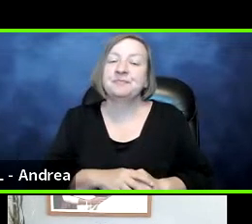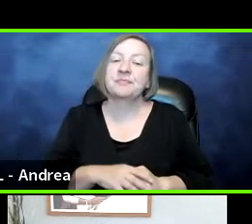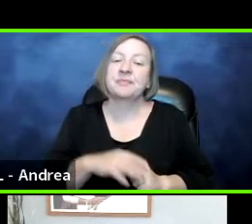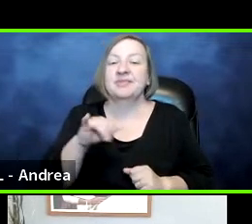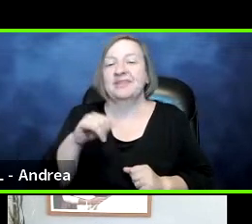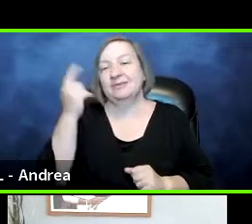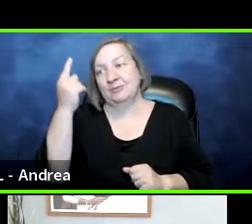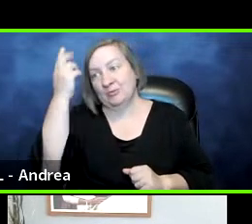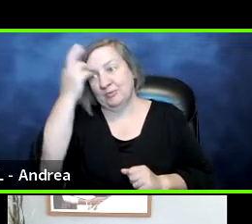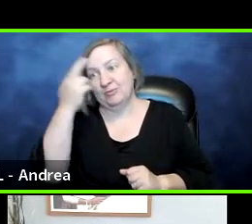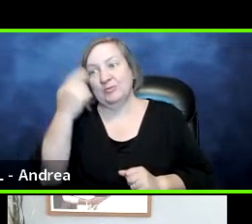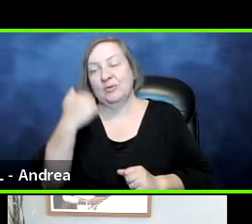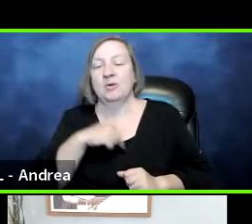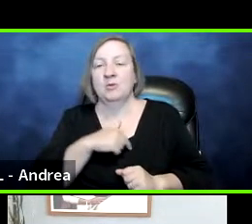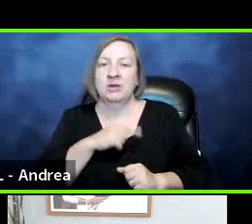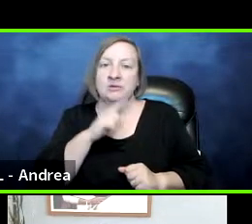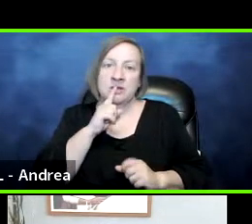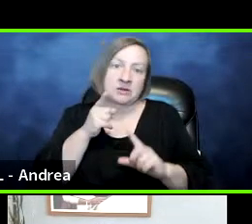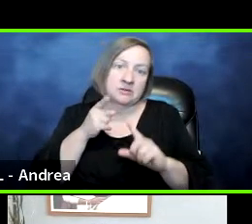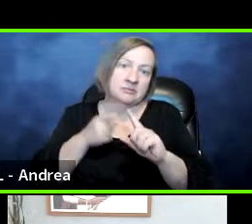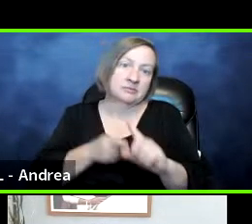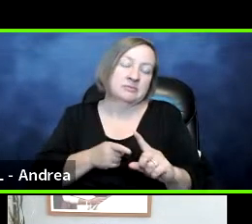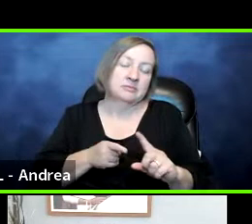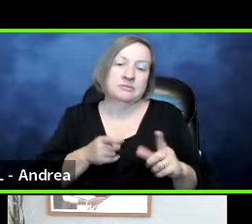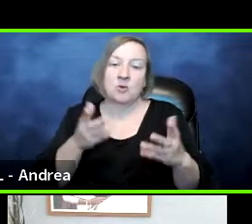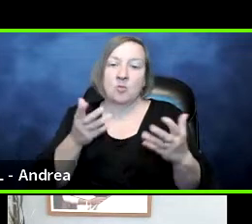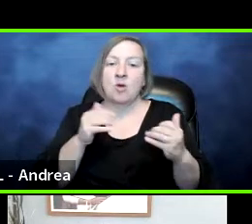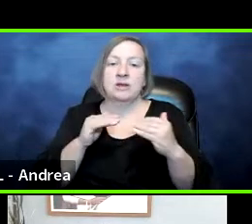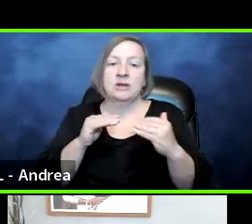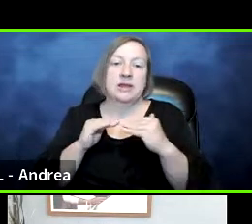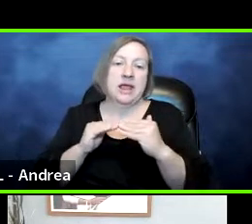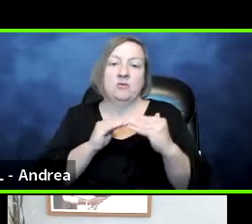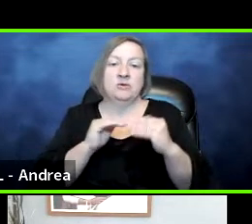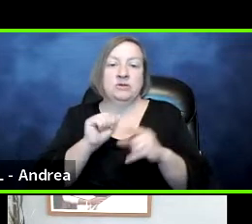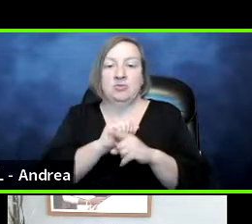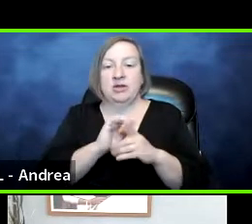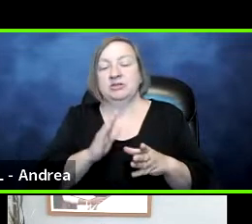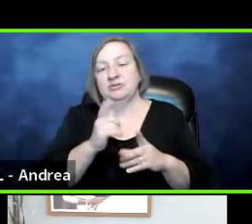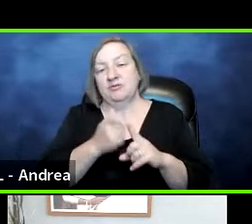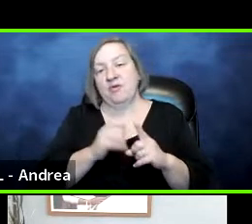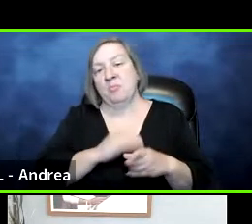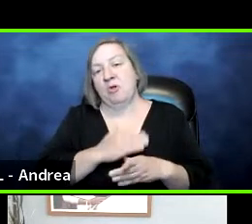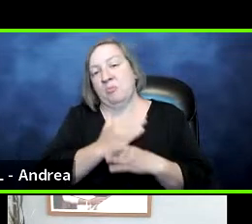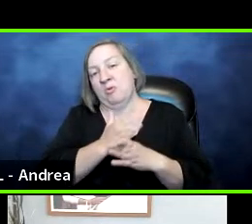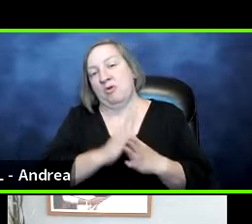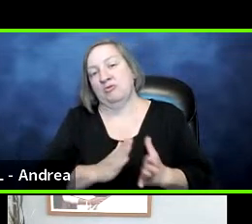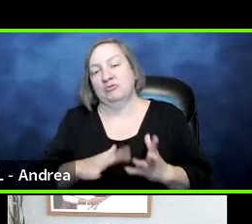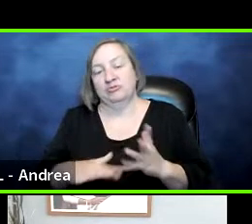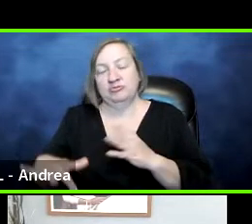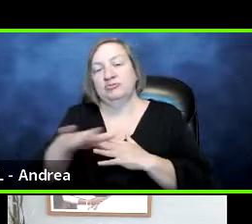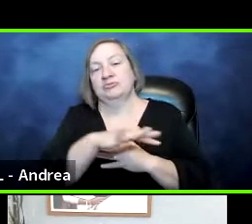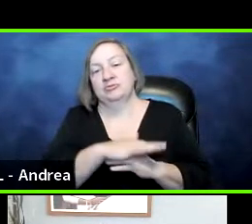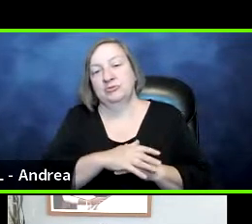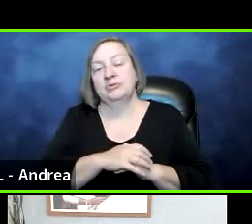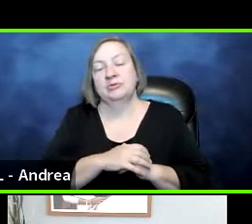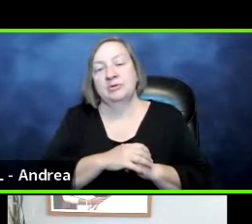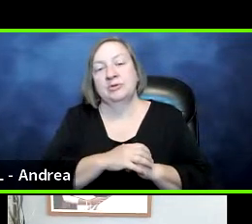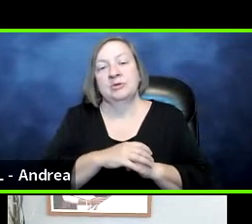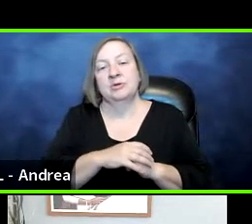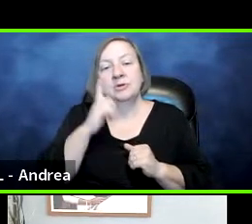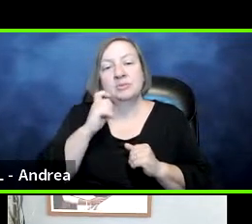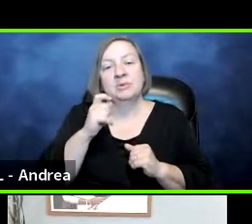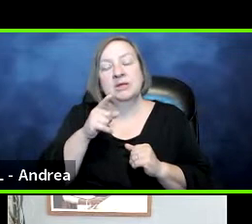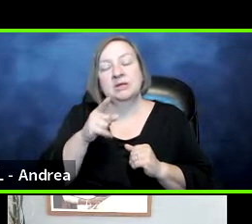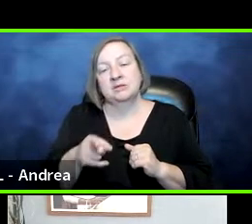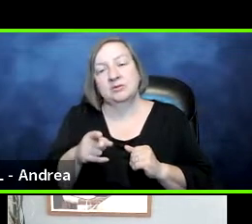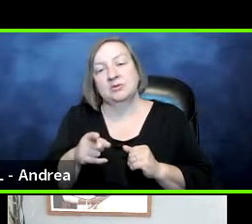were so intentional in having equity practitioners from our partners around the table, is that you're sort of hand in glove